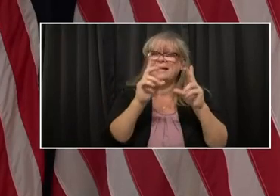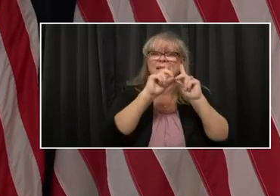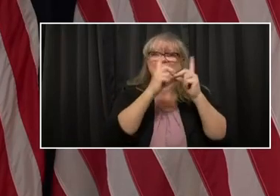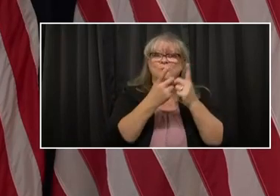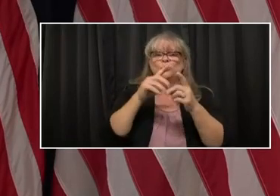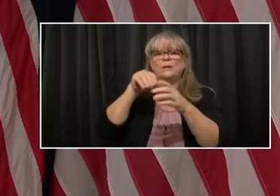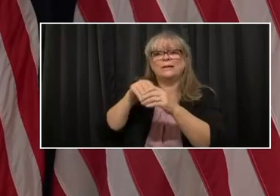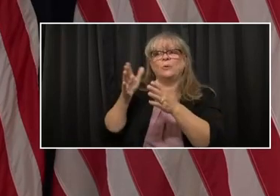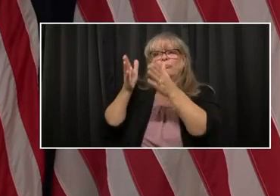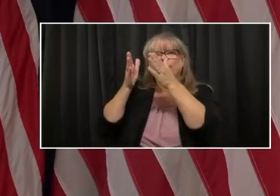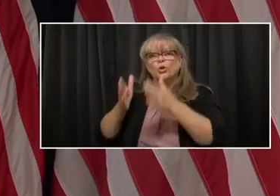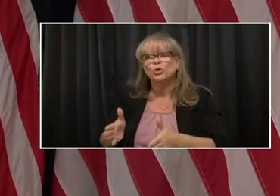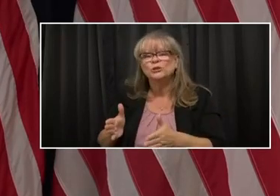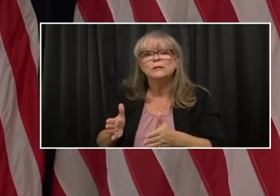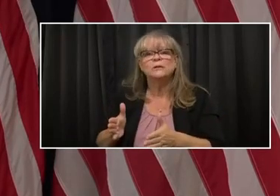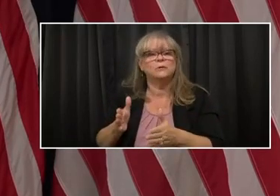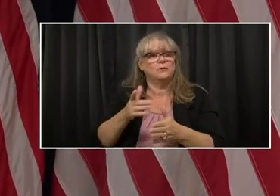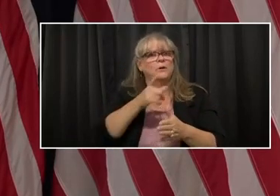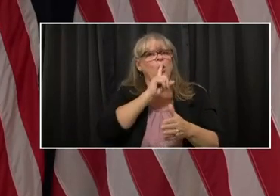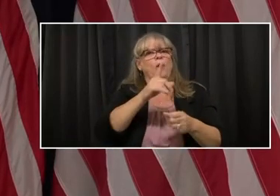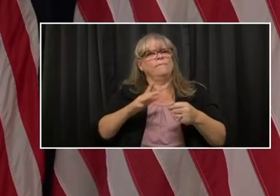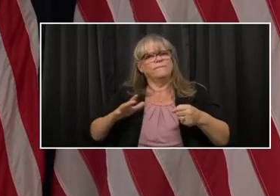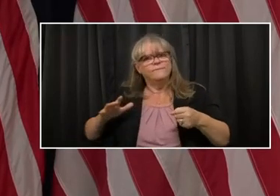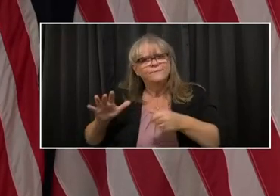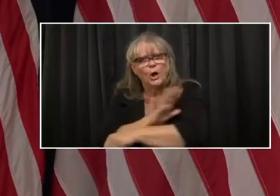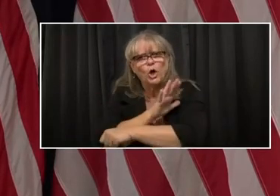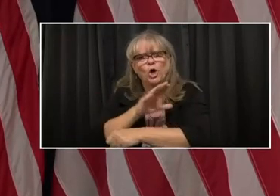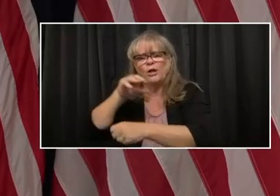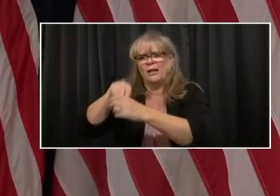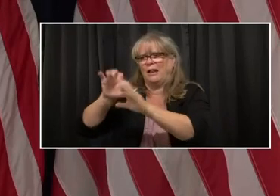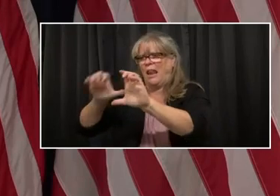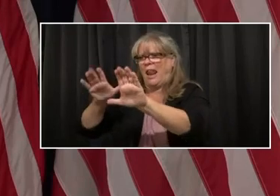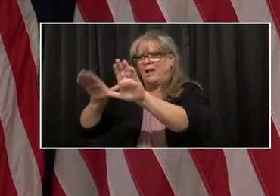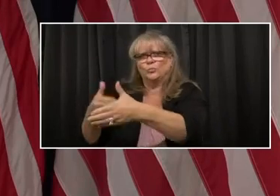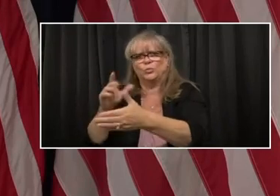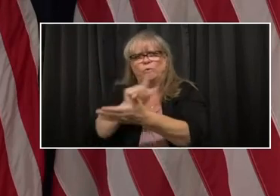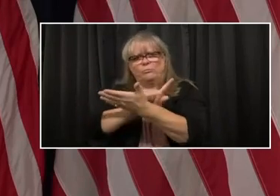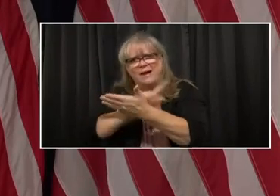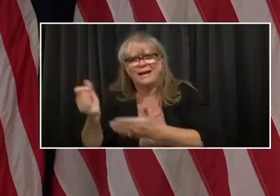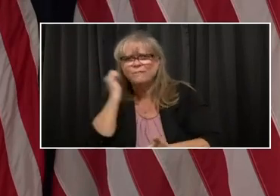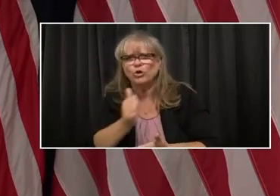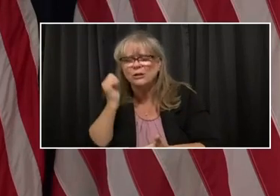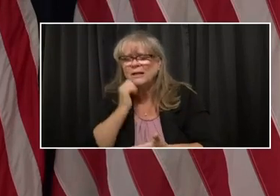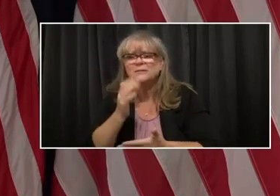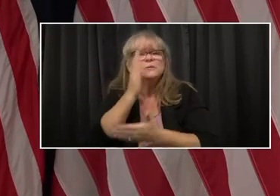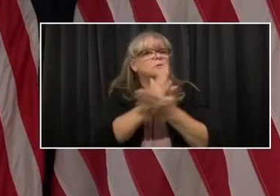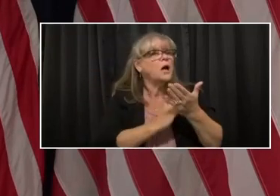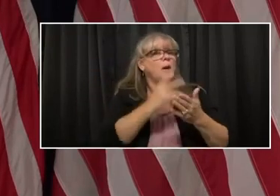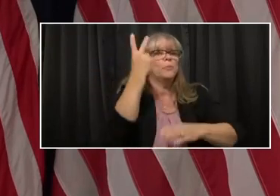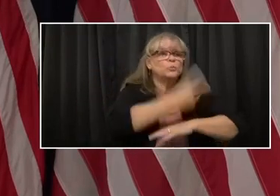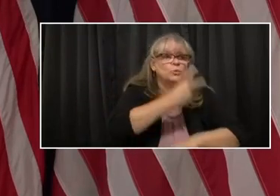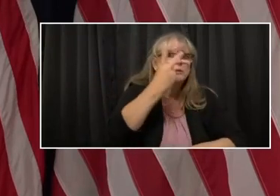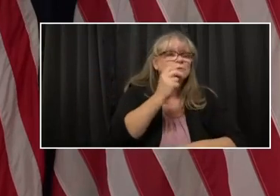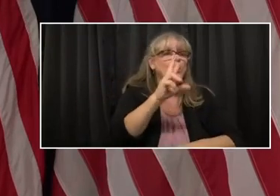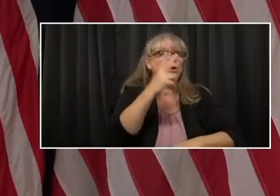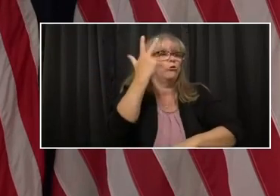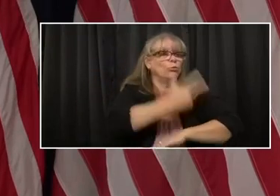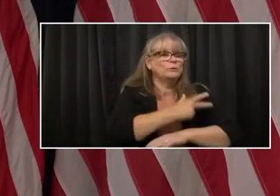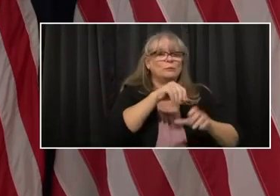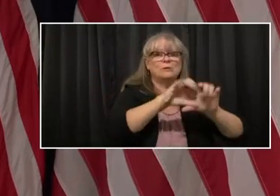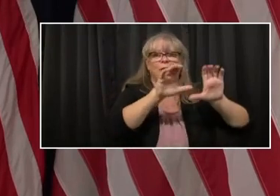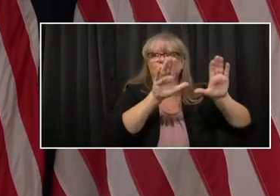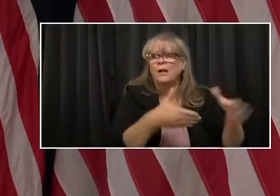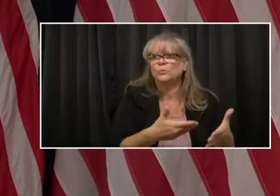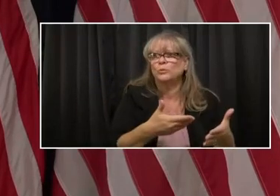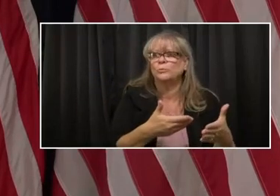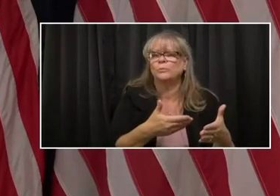time, some are 2 days a week. Other districts are taking a little bit more time to figure out how they are going to get back. And in the meantime, they